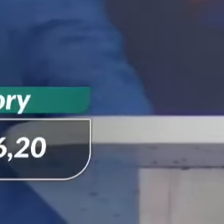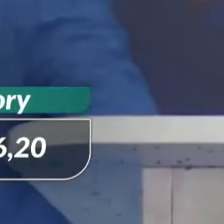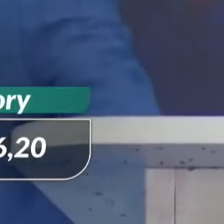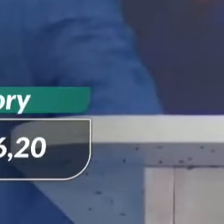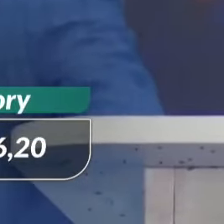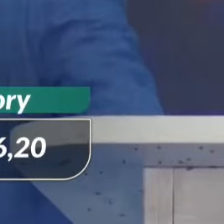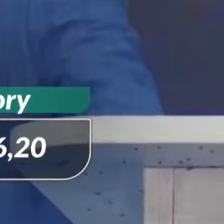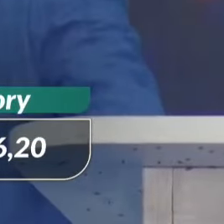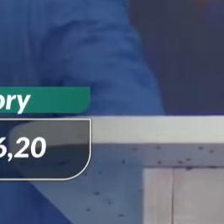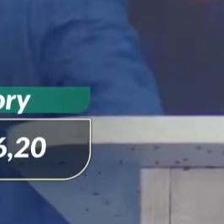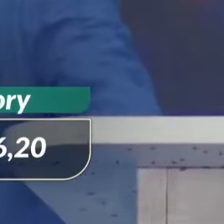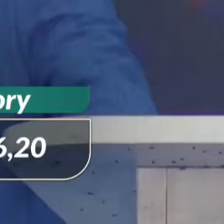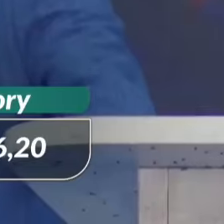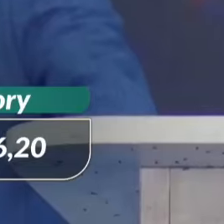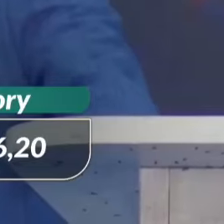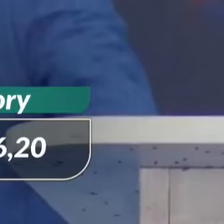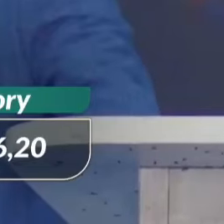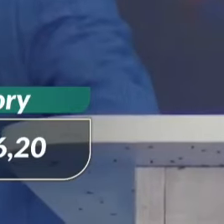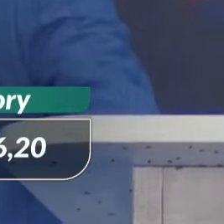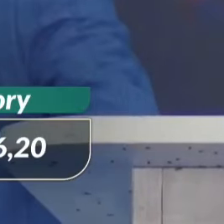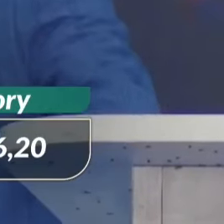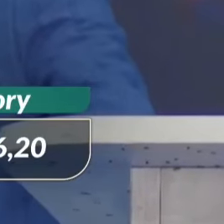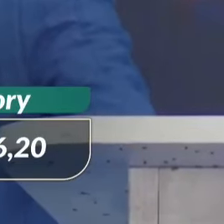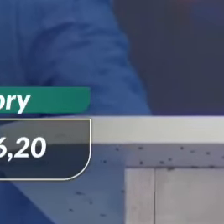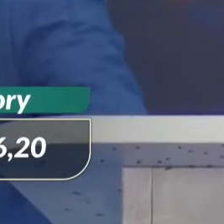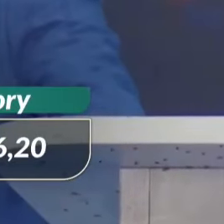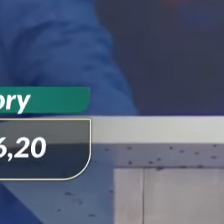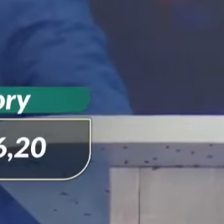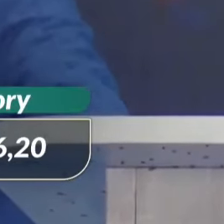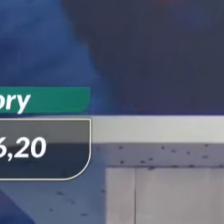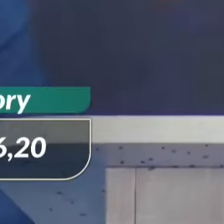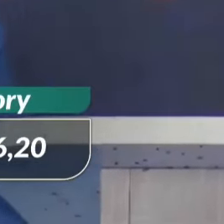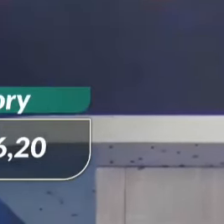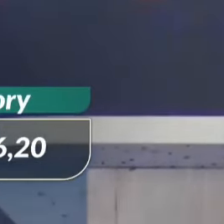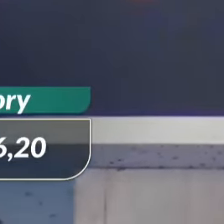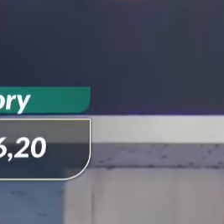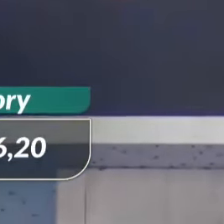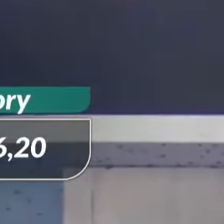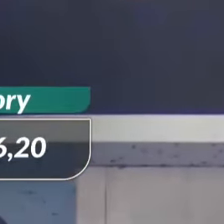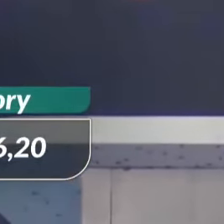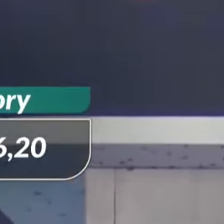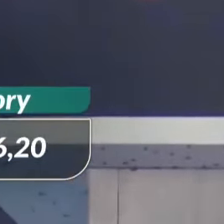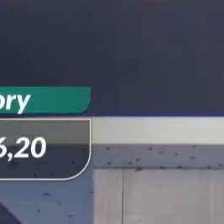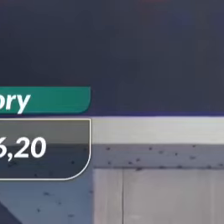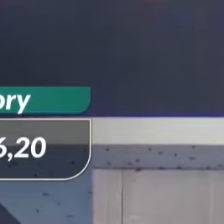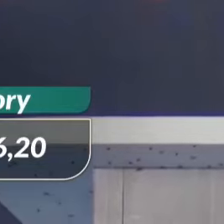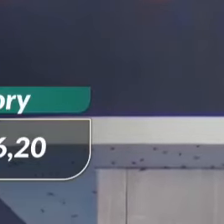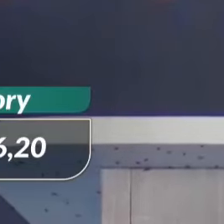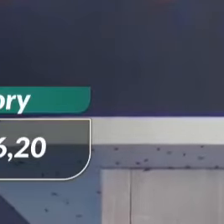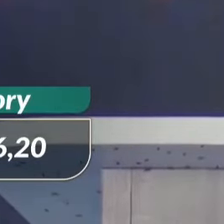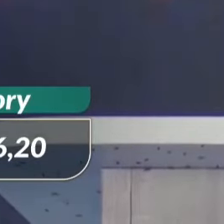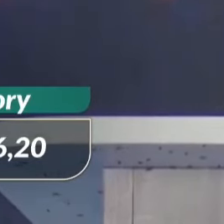your mind, in your vision, in your passion, Now you link up with the master,